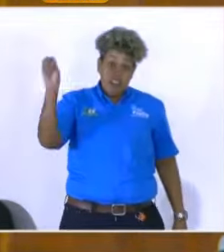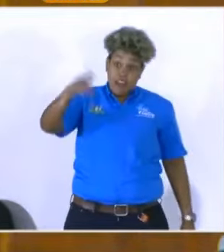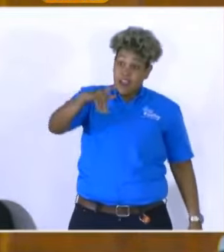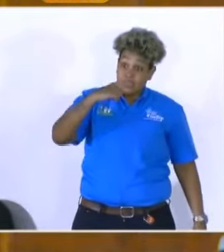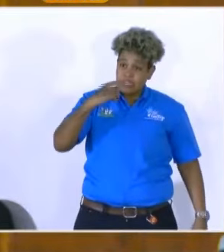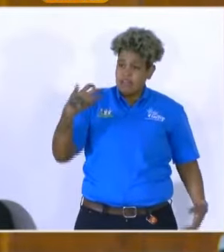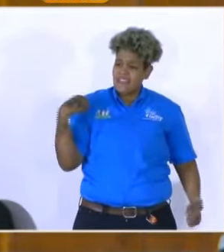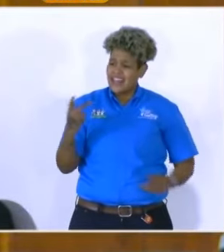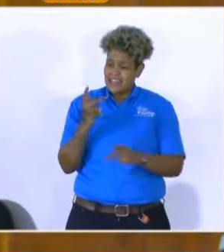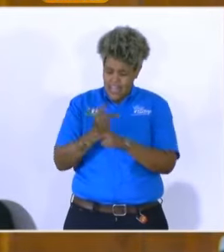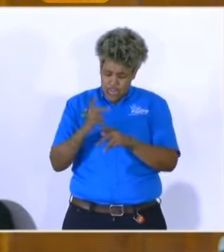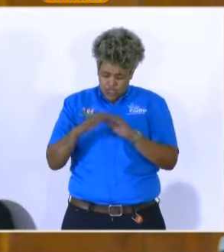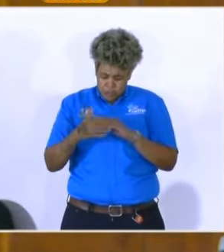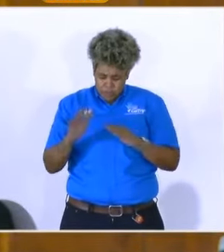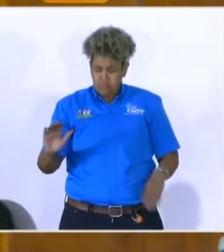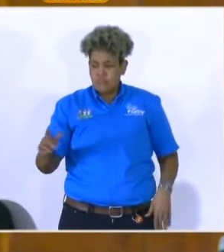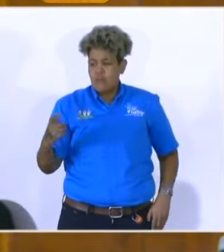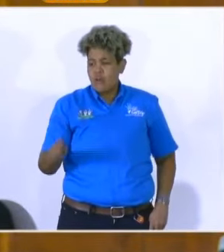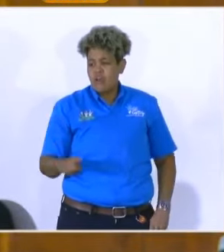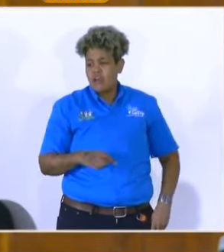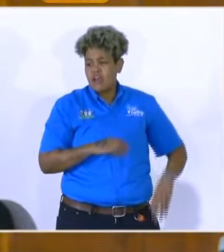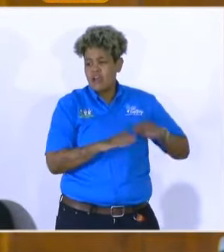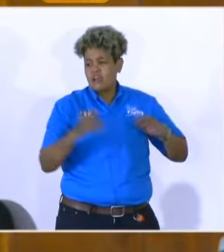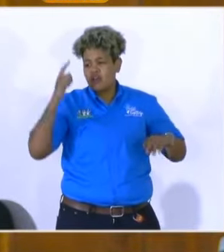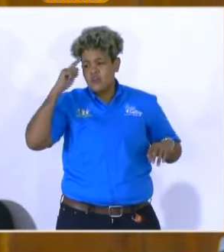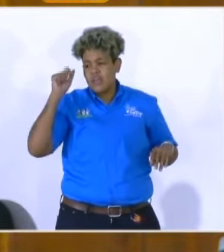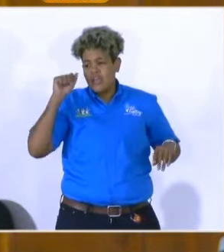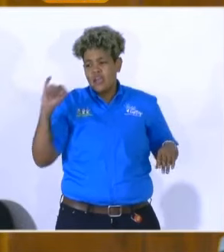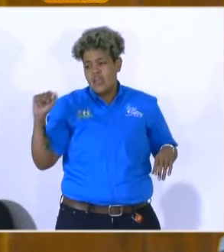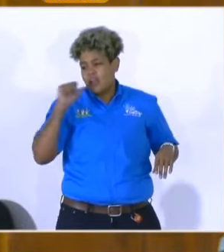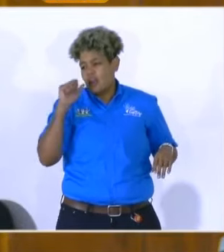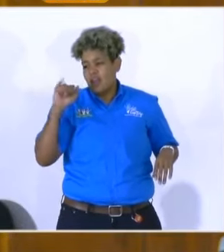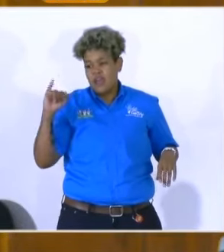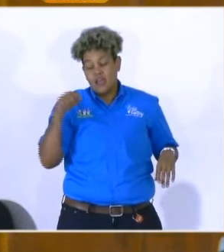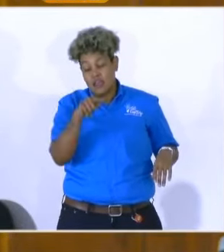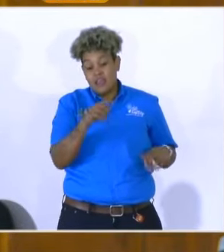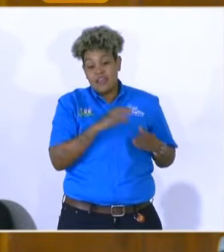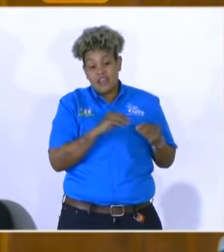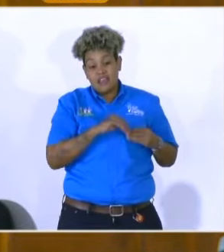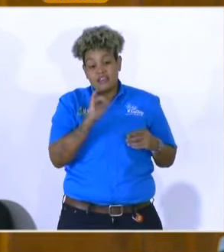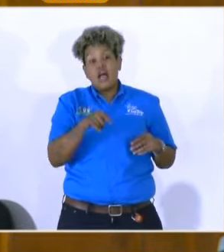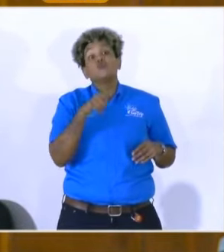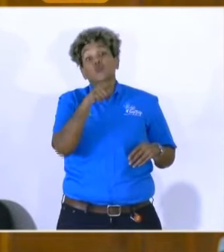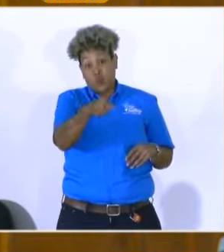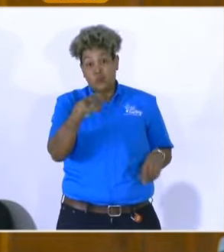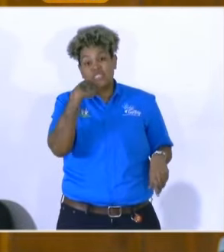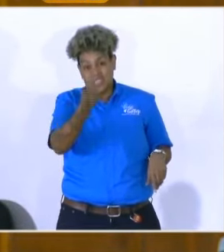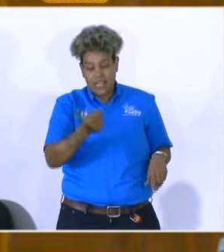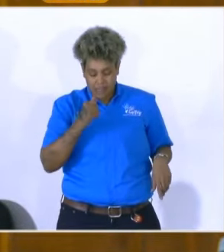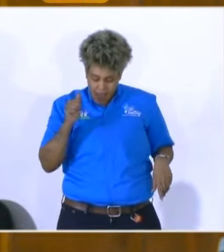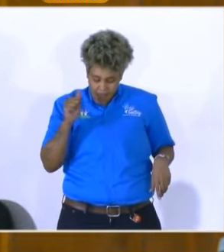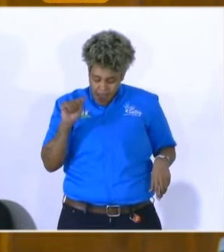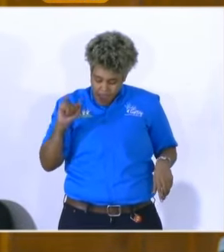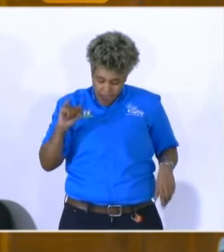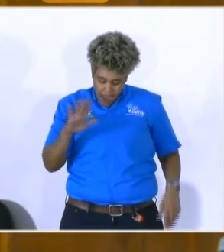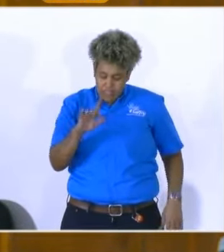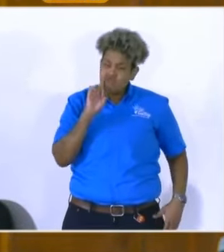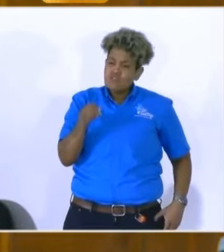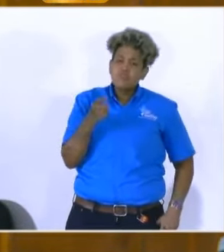healthcare facilities. And I don't think it was AI, artificial intelligence. I think it was him. And his